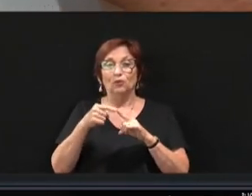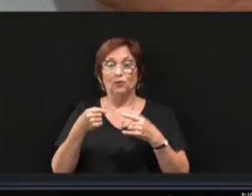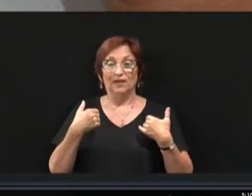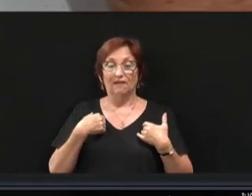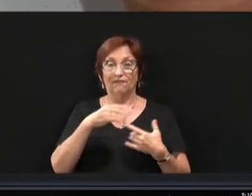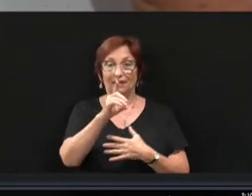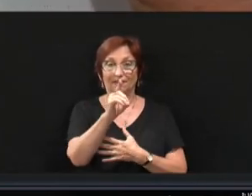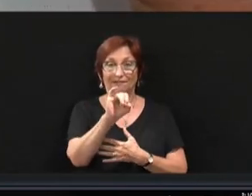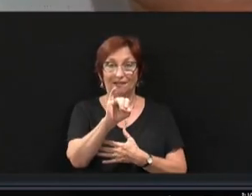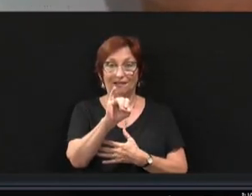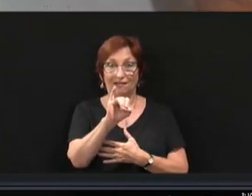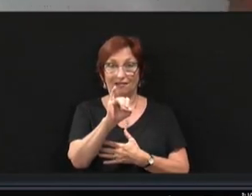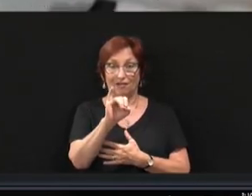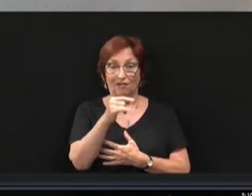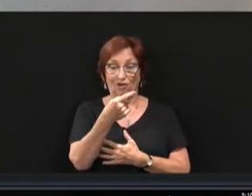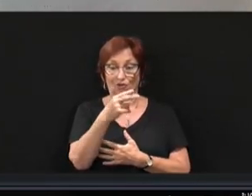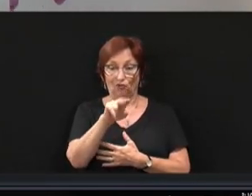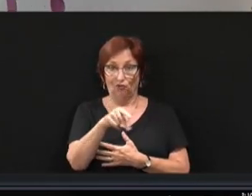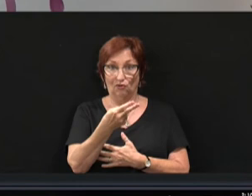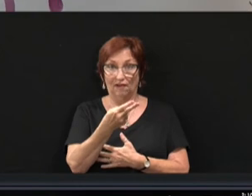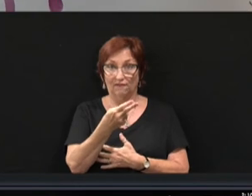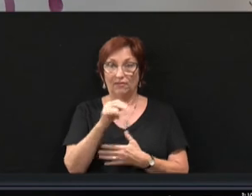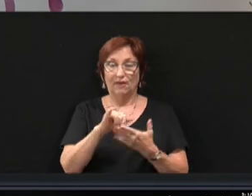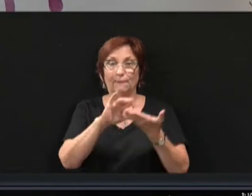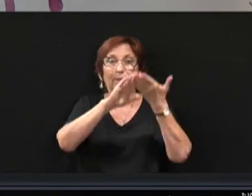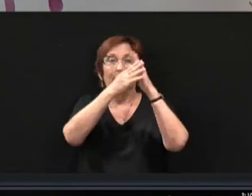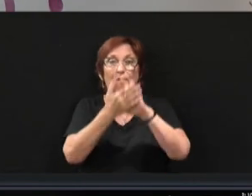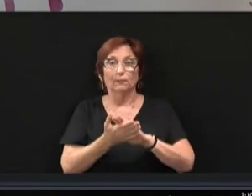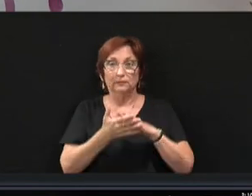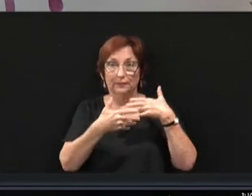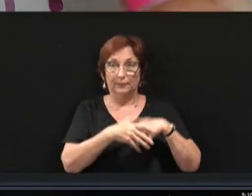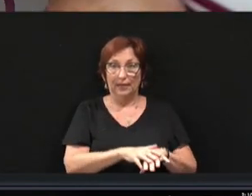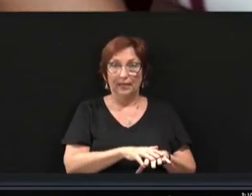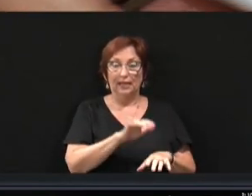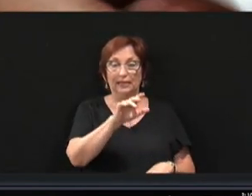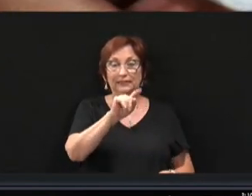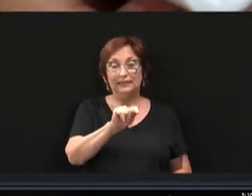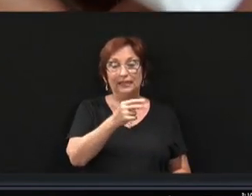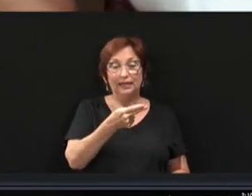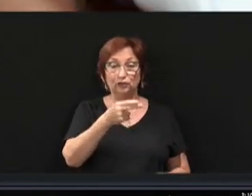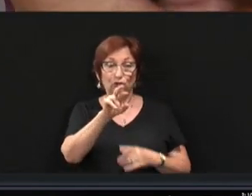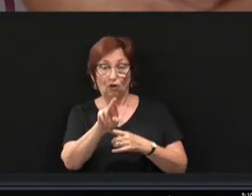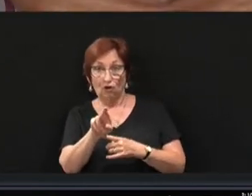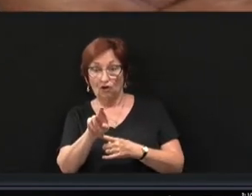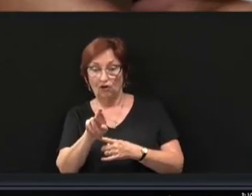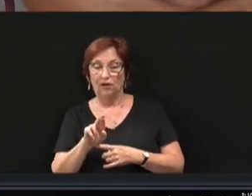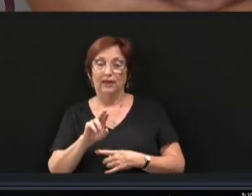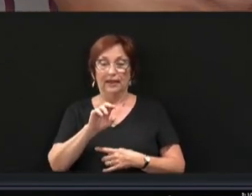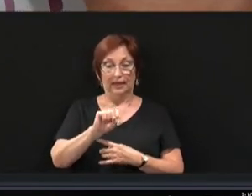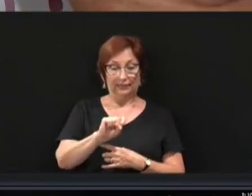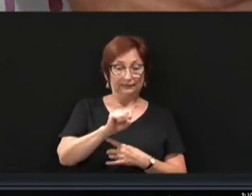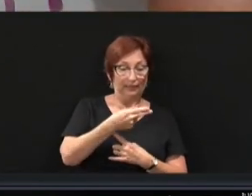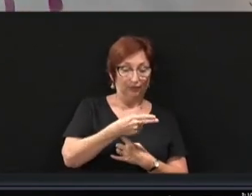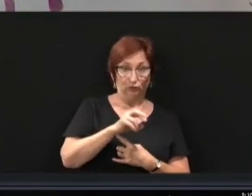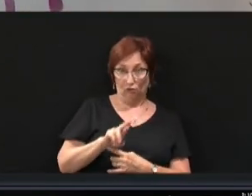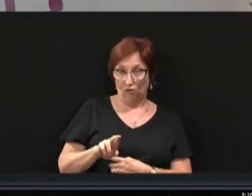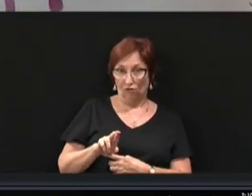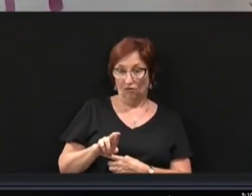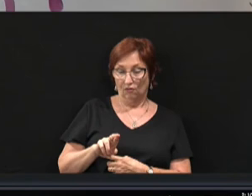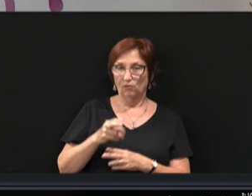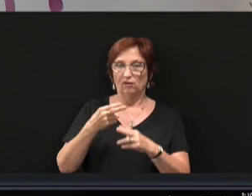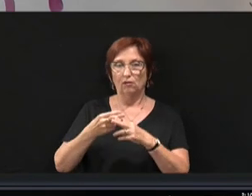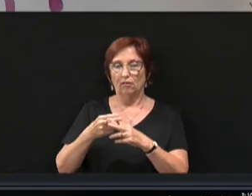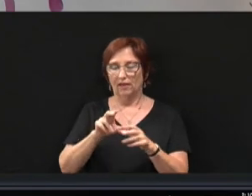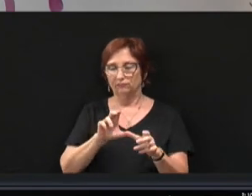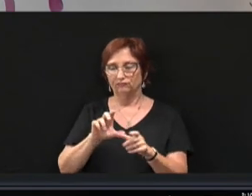digraph that becomes a blend like THR and SHR, we're going to call that a